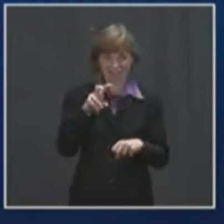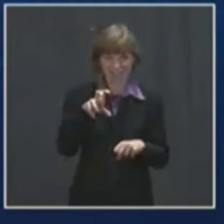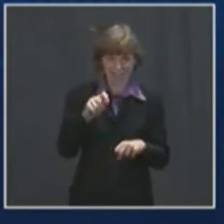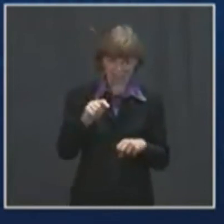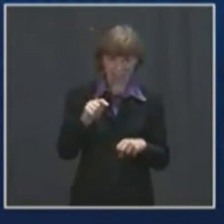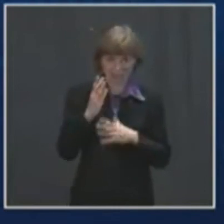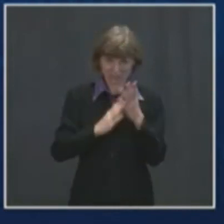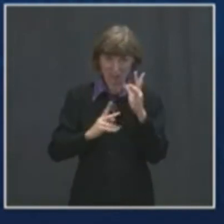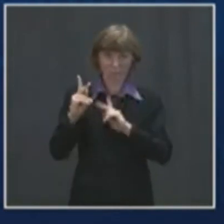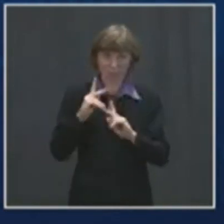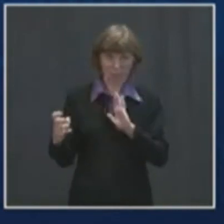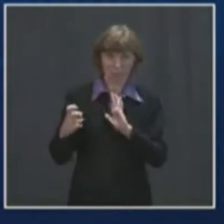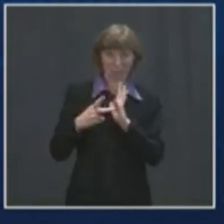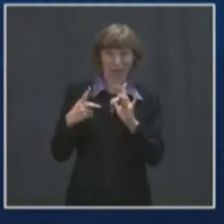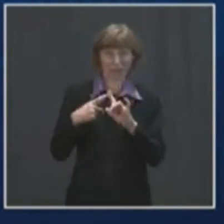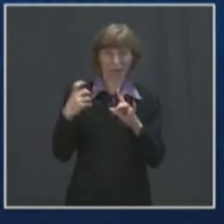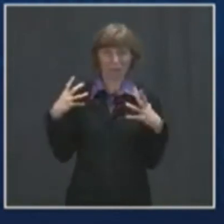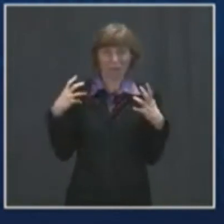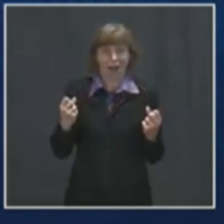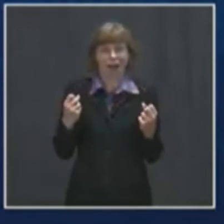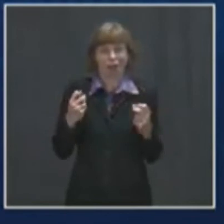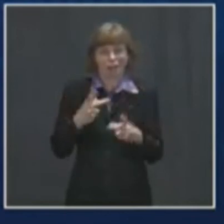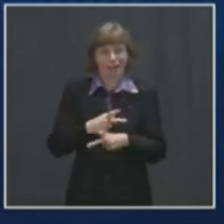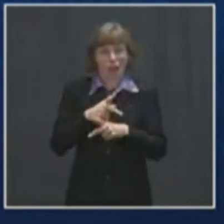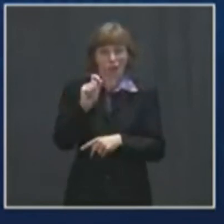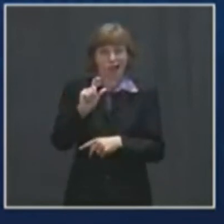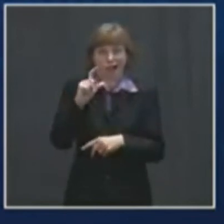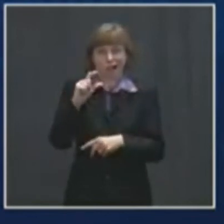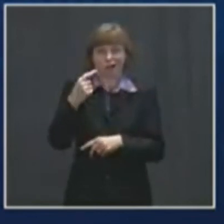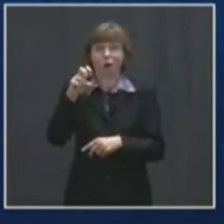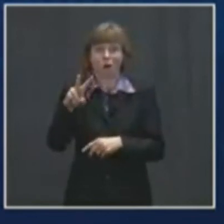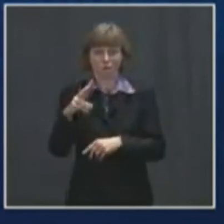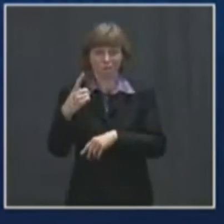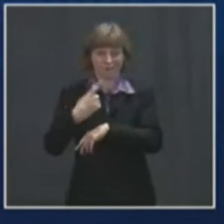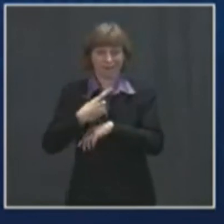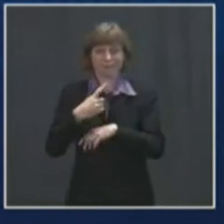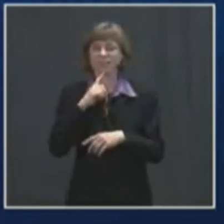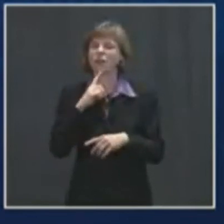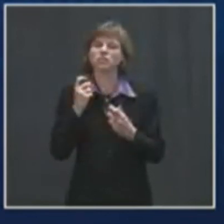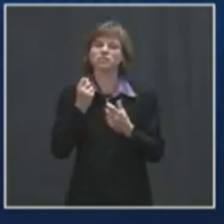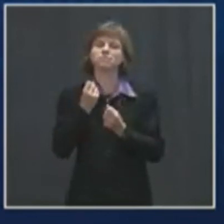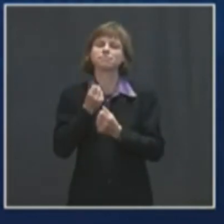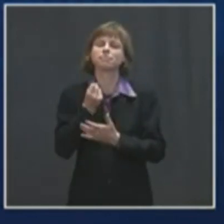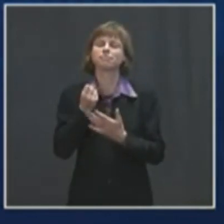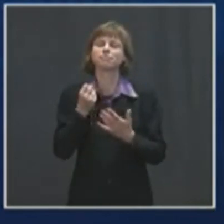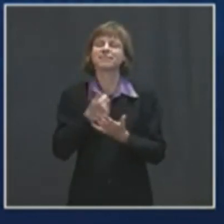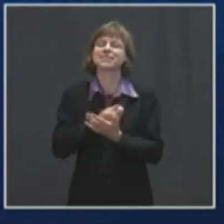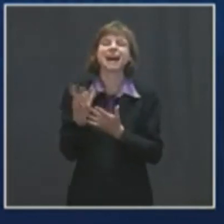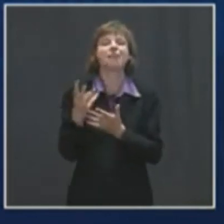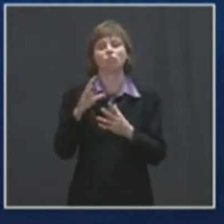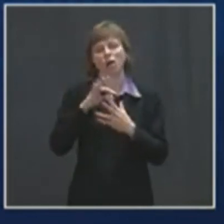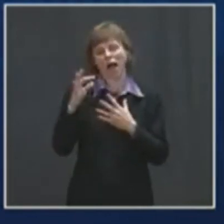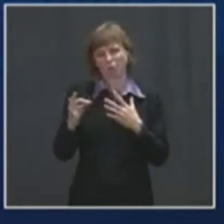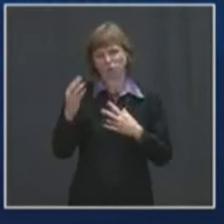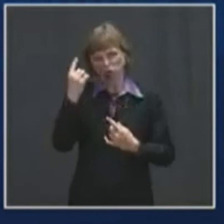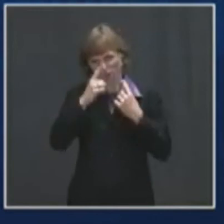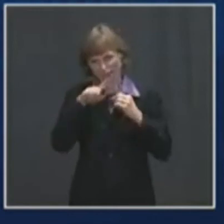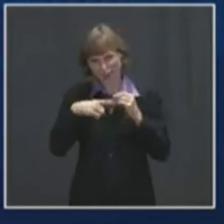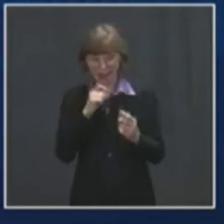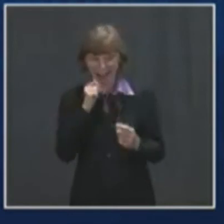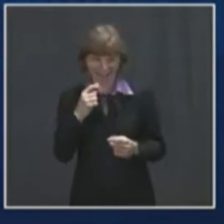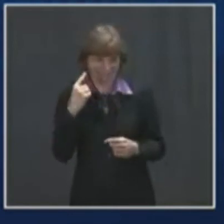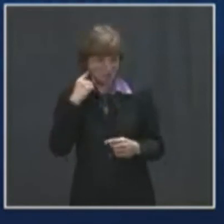from the healthcare.gov days. Look, I think there are a range of options under consideration. I have not heard them suggest that, but they are